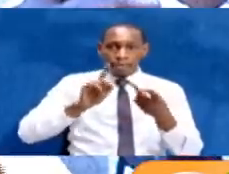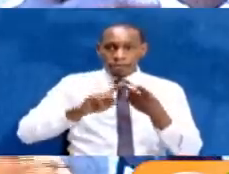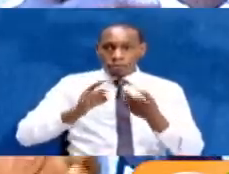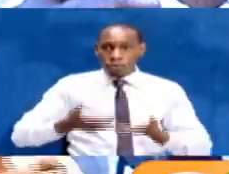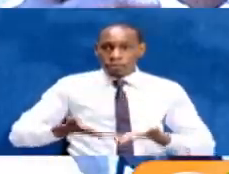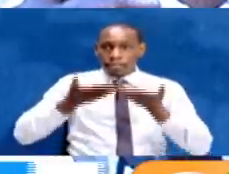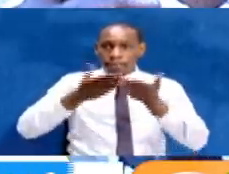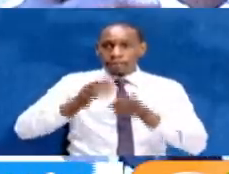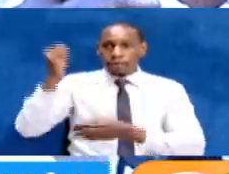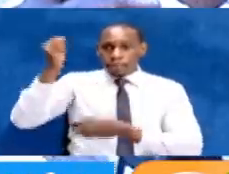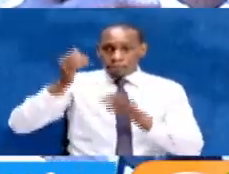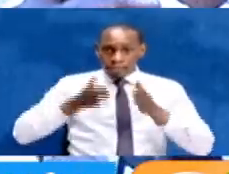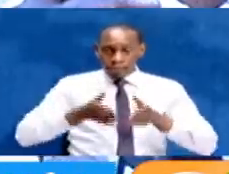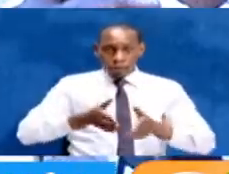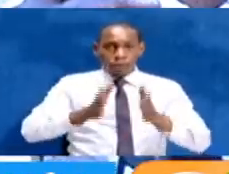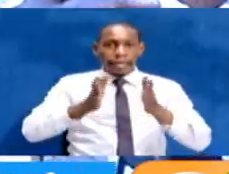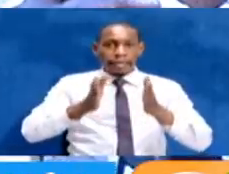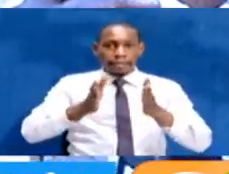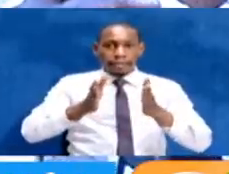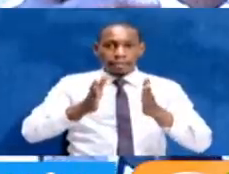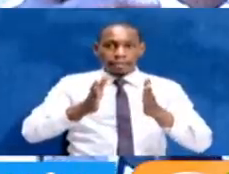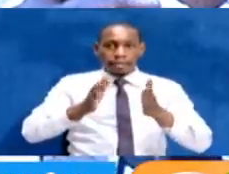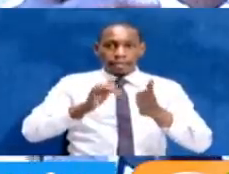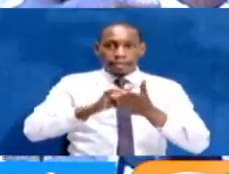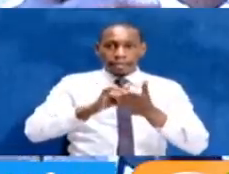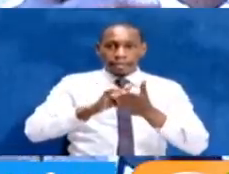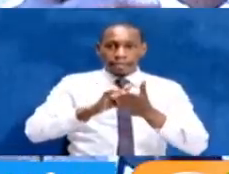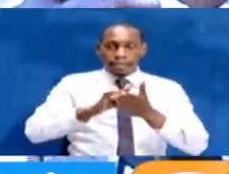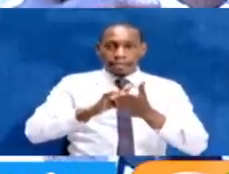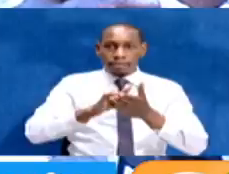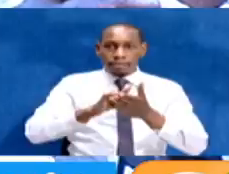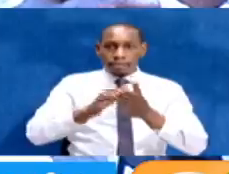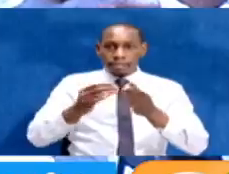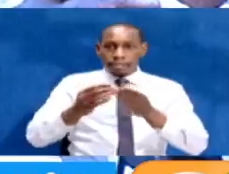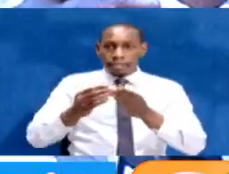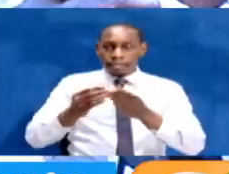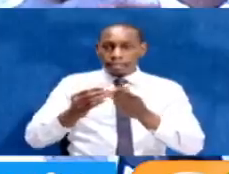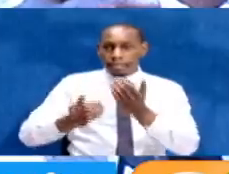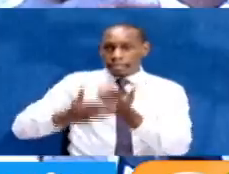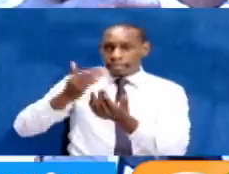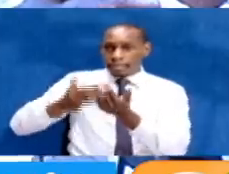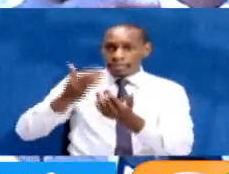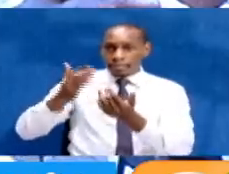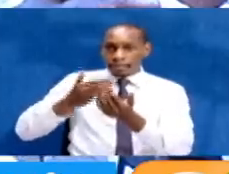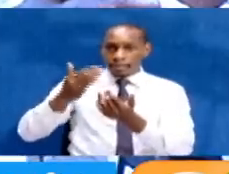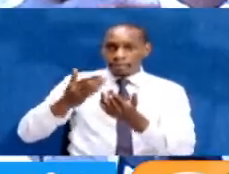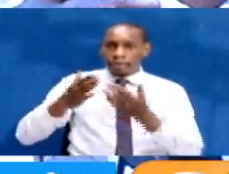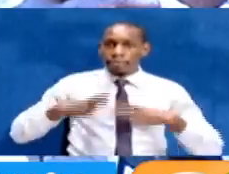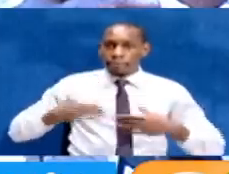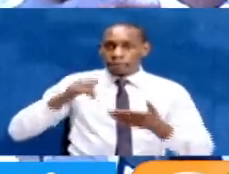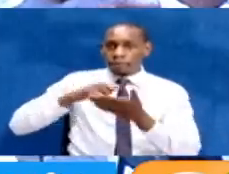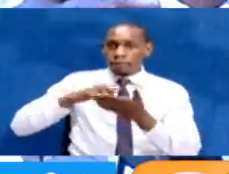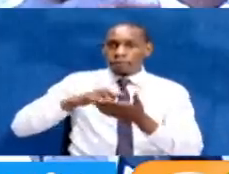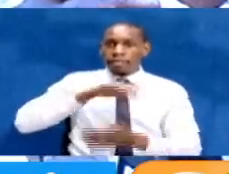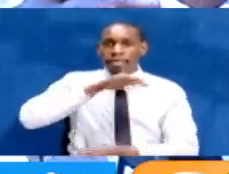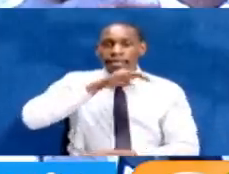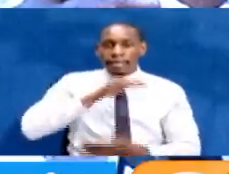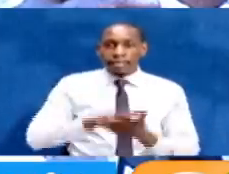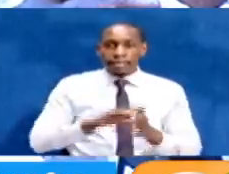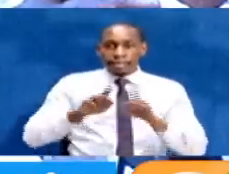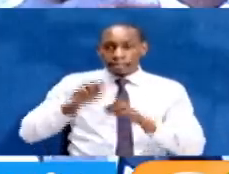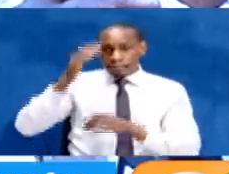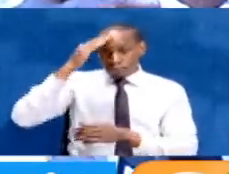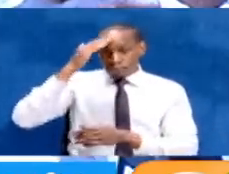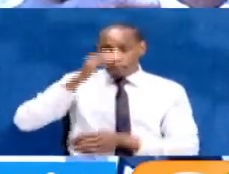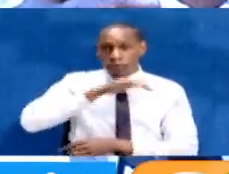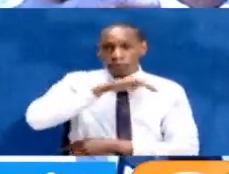but also a political path forward that takes care of the players that include Raila Odinga. But we're also aware